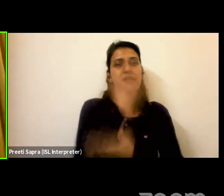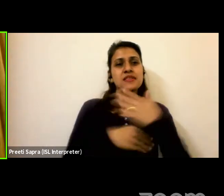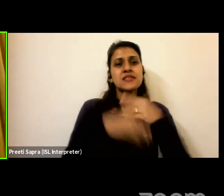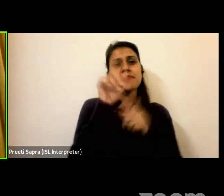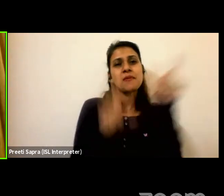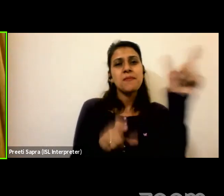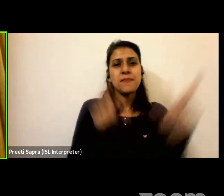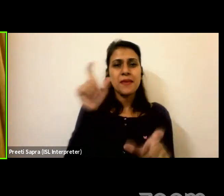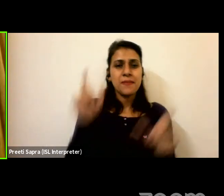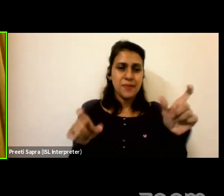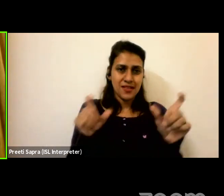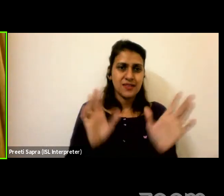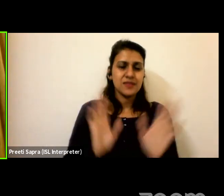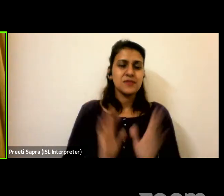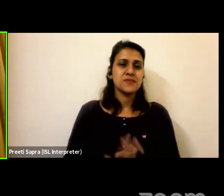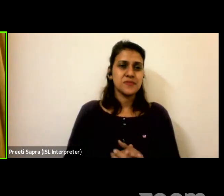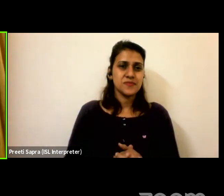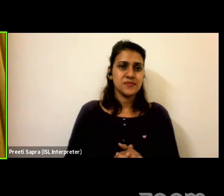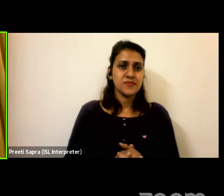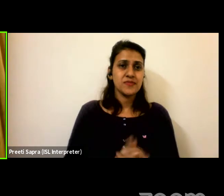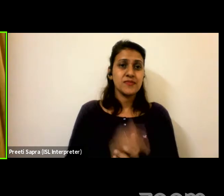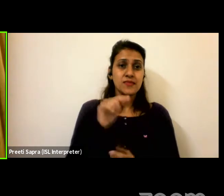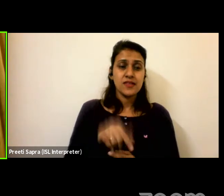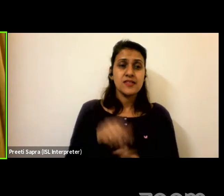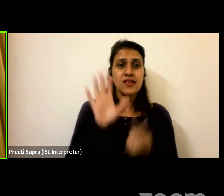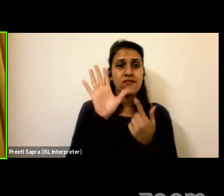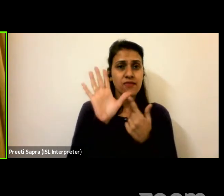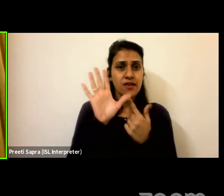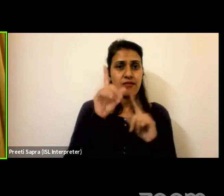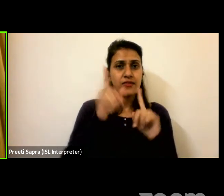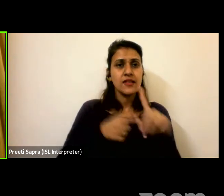disabilities. This is the 5th year of the